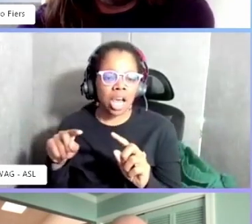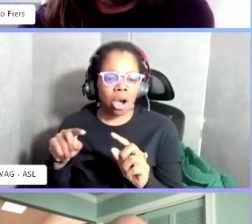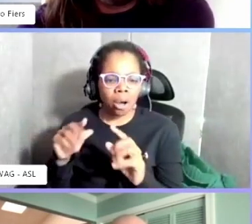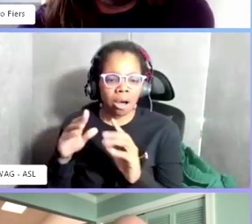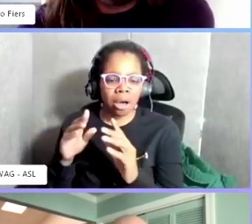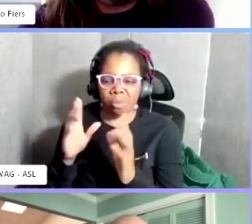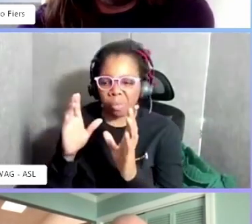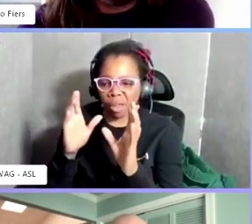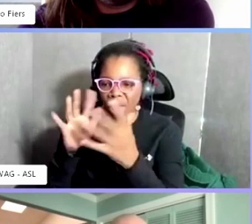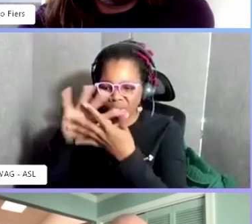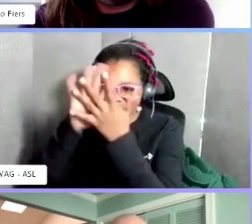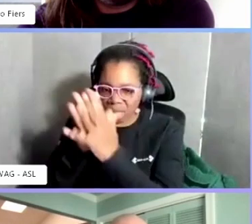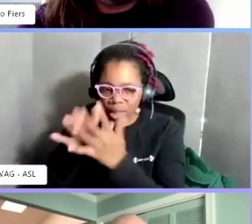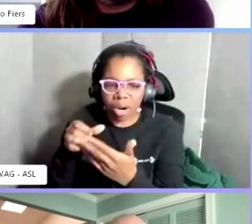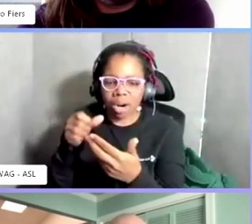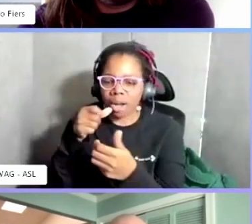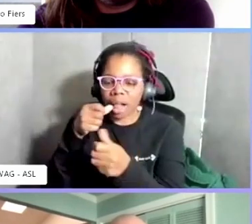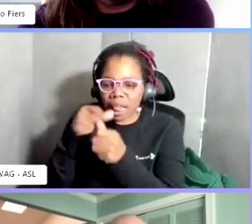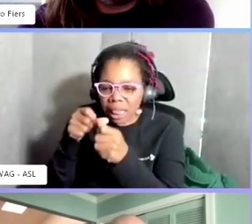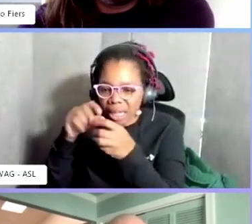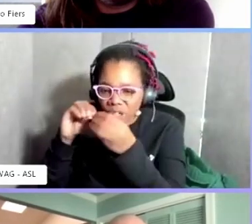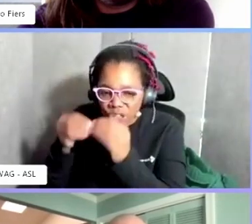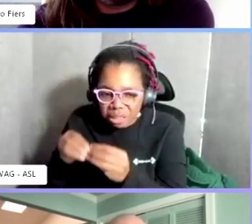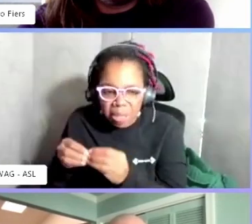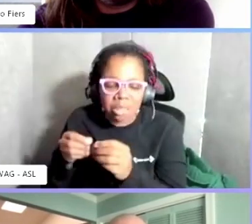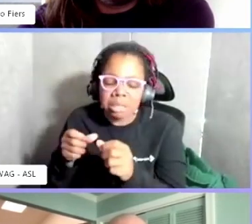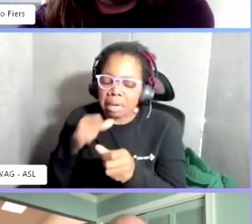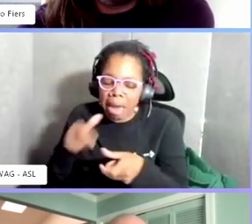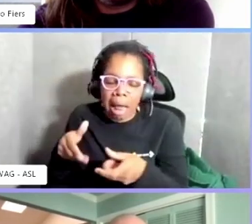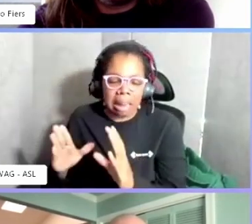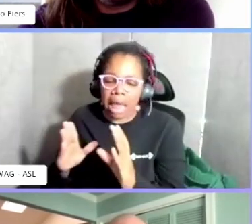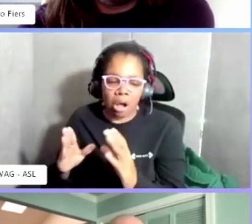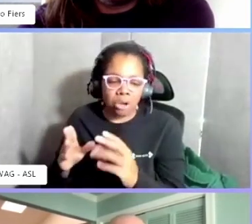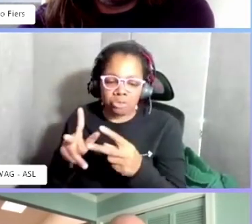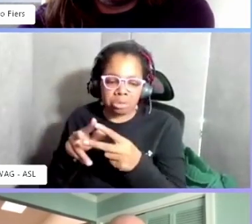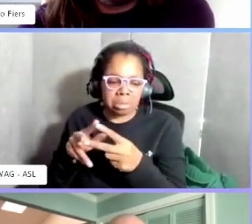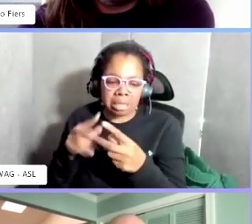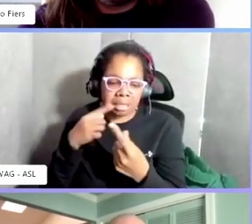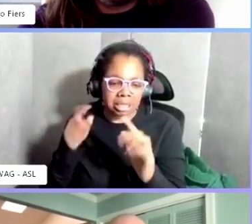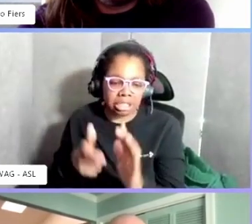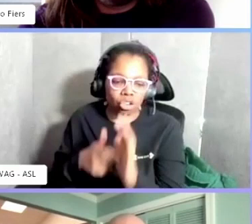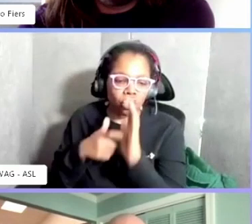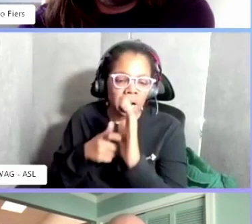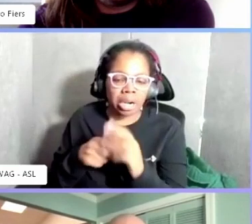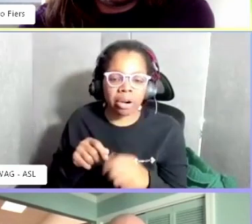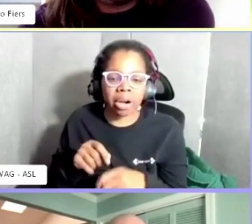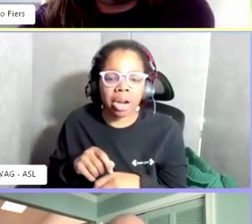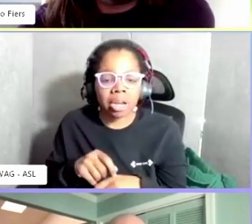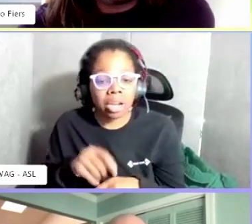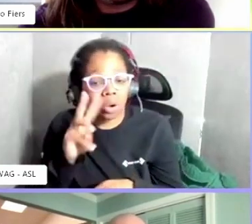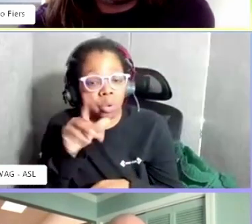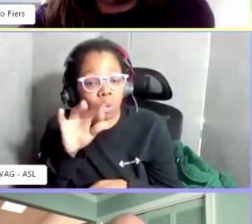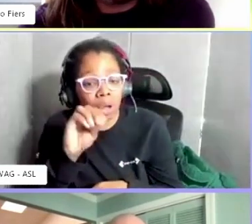and numbers, not allowed under either of those success criterion. Wilco, anything to add to that?